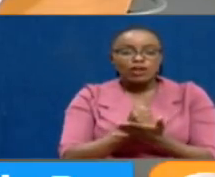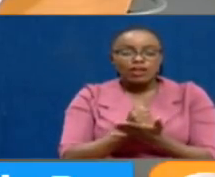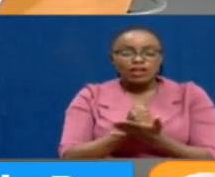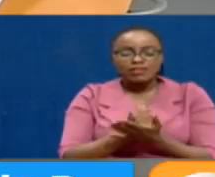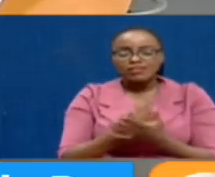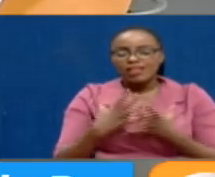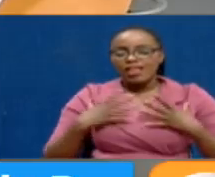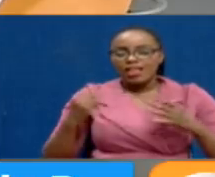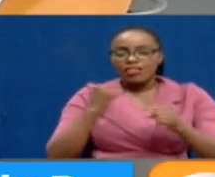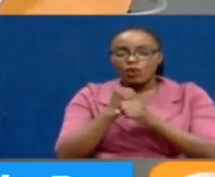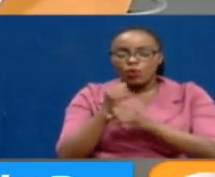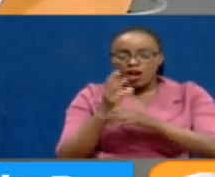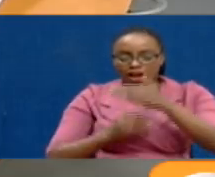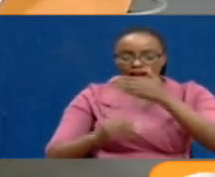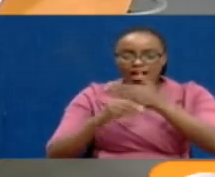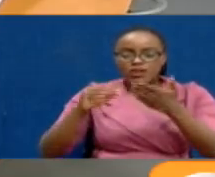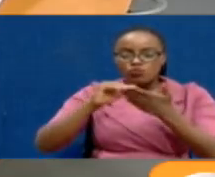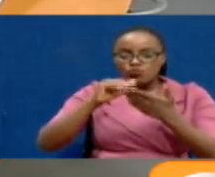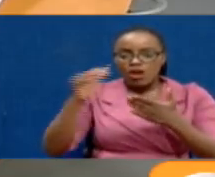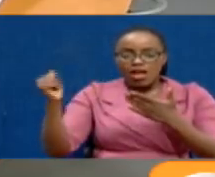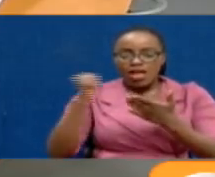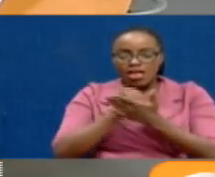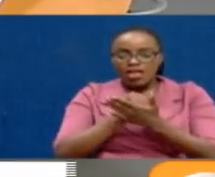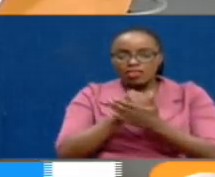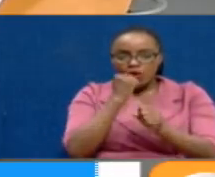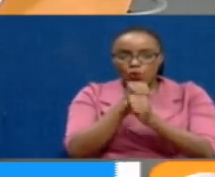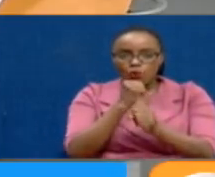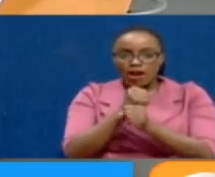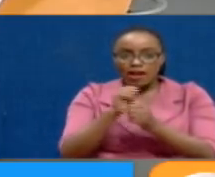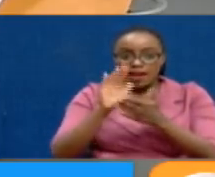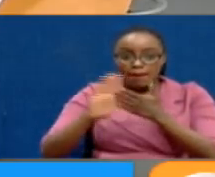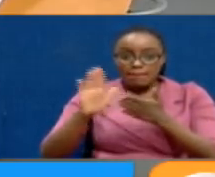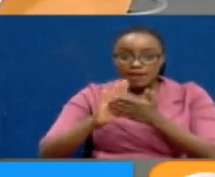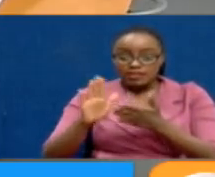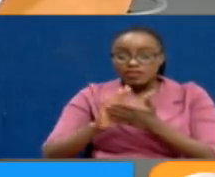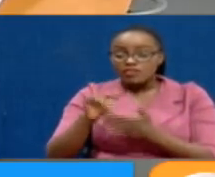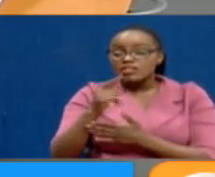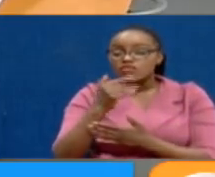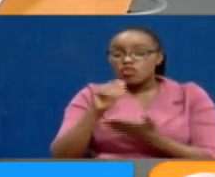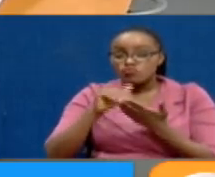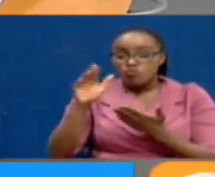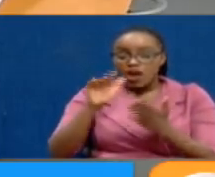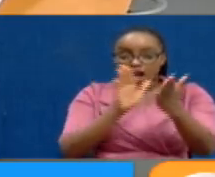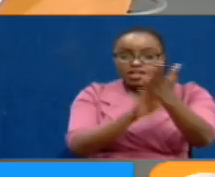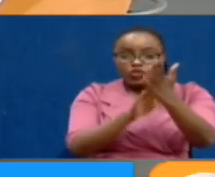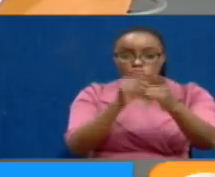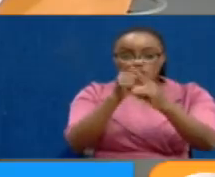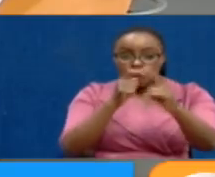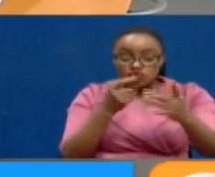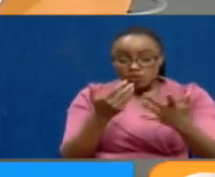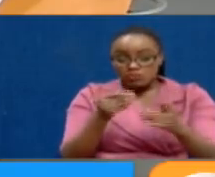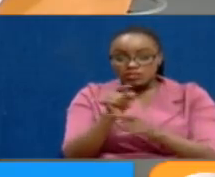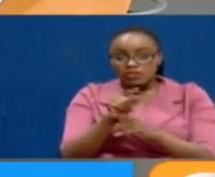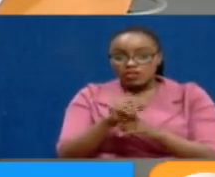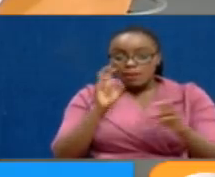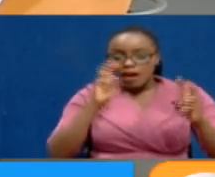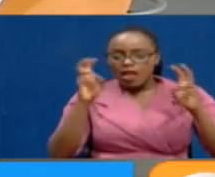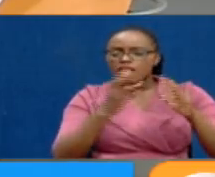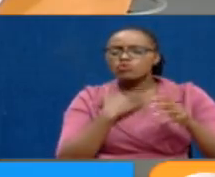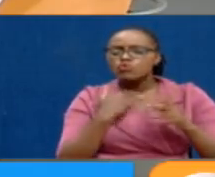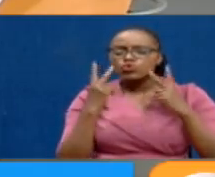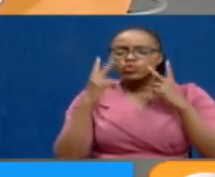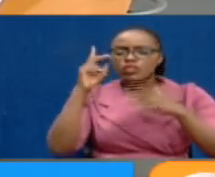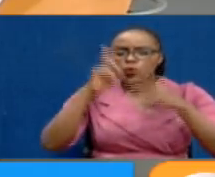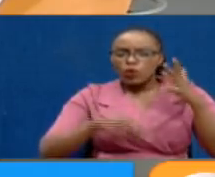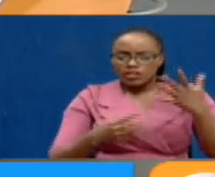health workers, additional health workers on emergency. And for us as a union, come to you to give us more recommendations from the KMPD perspective on what you'd like to